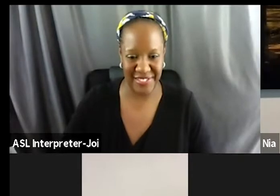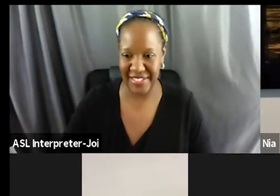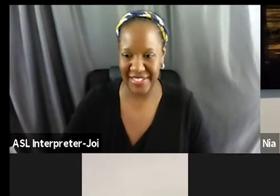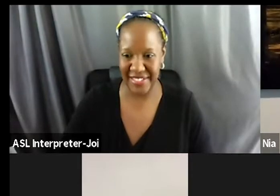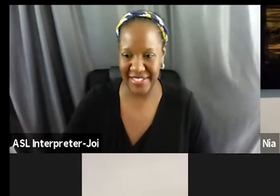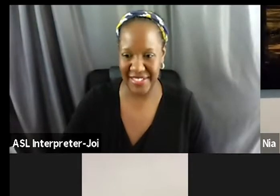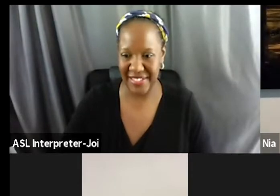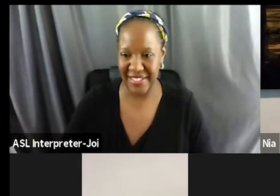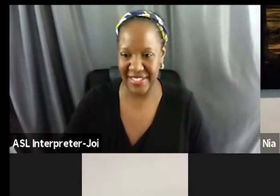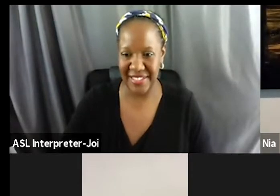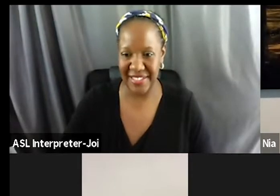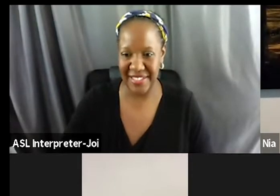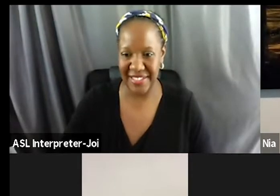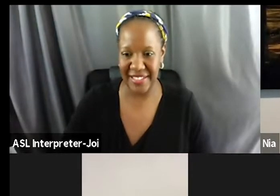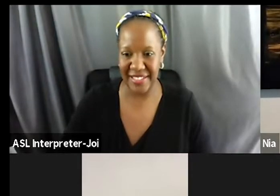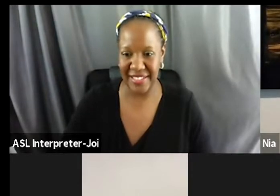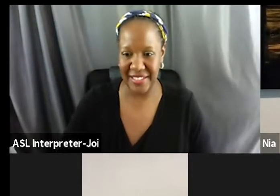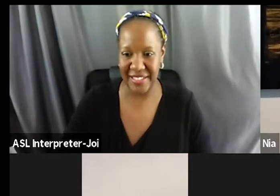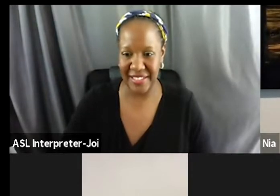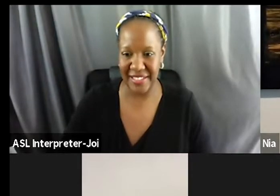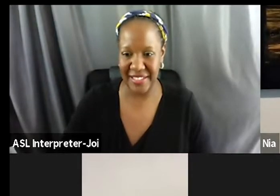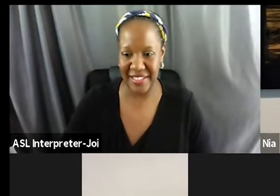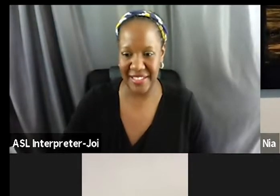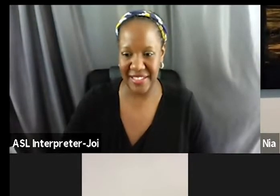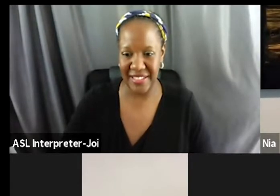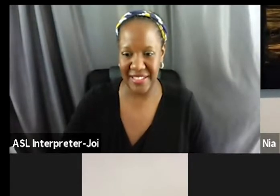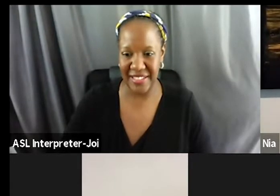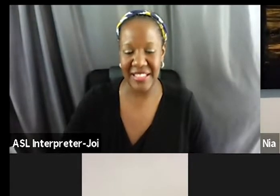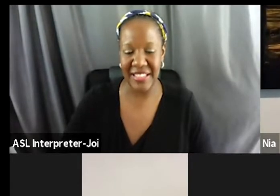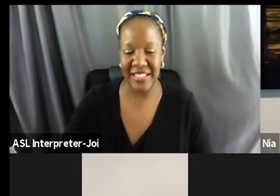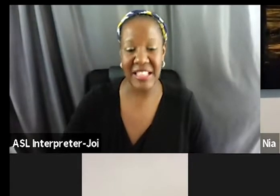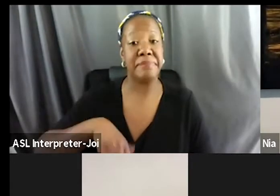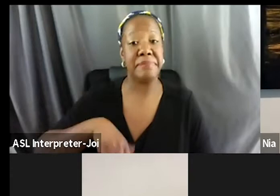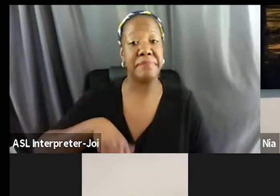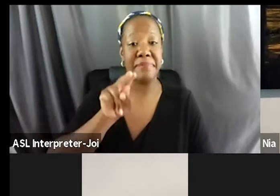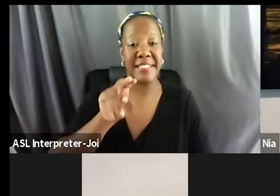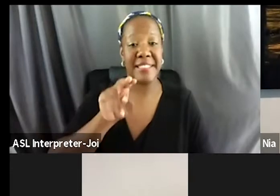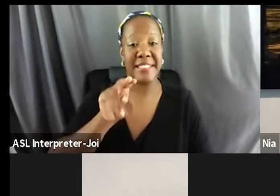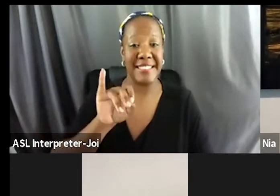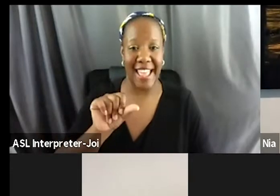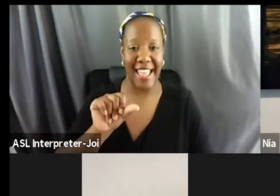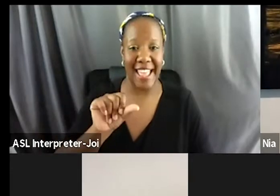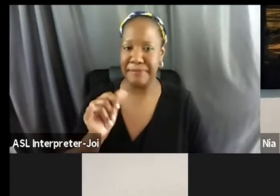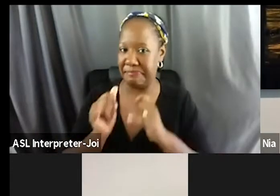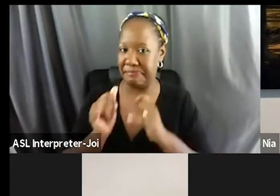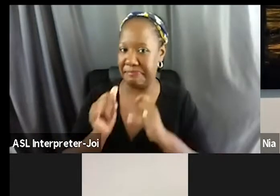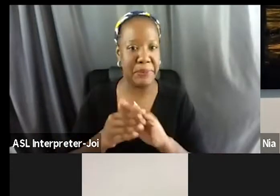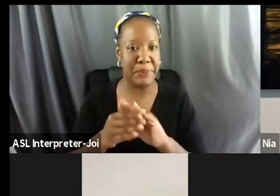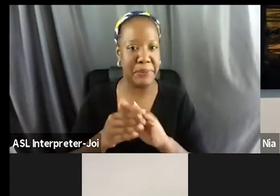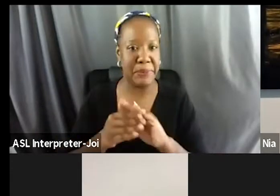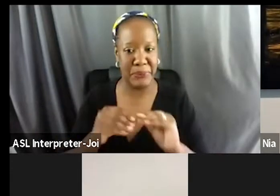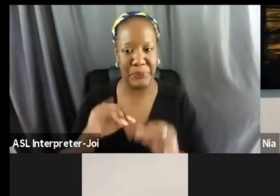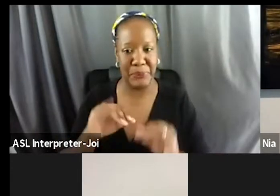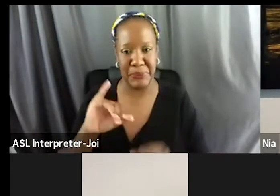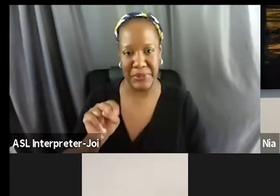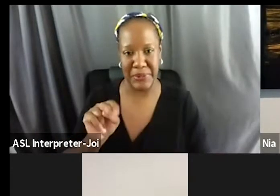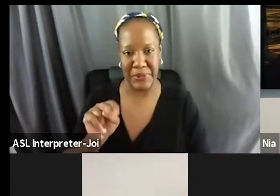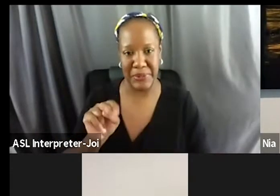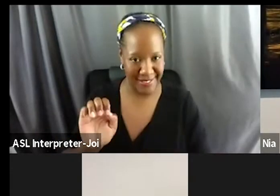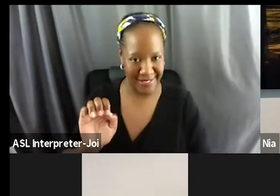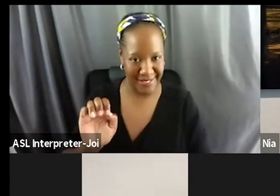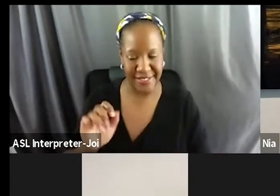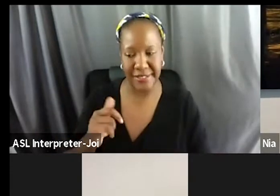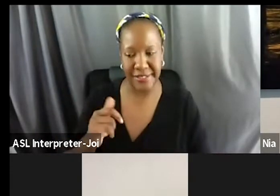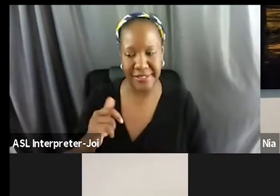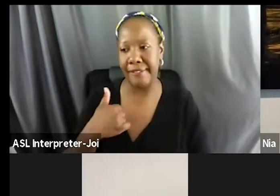I'll go. This is Naya. When I got just like Janice, initially I got diagnosed and told that